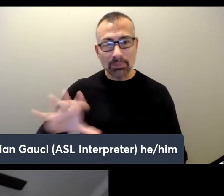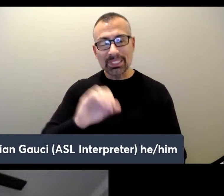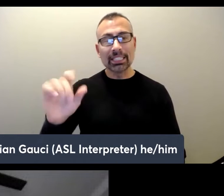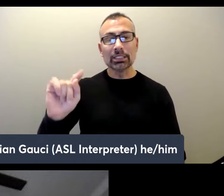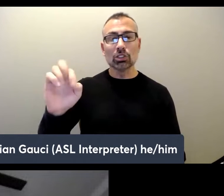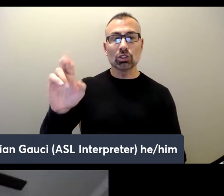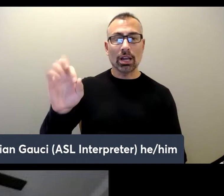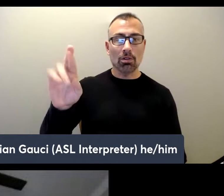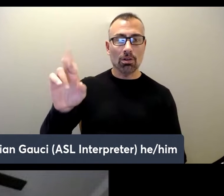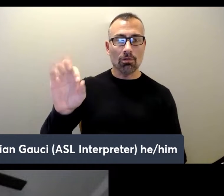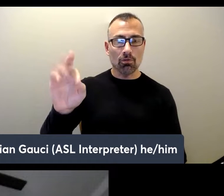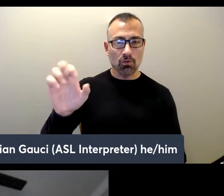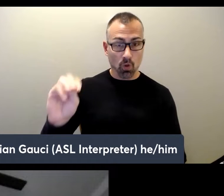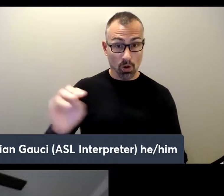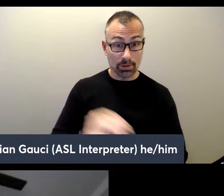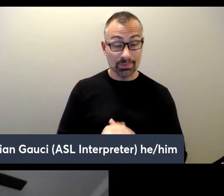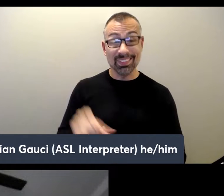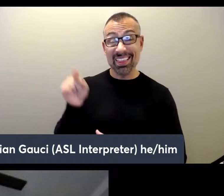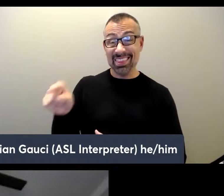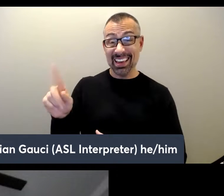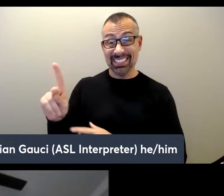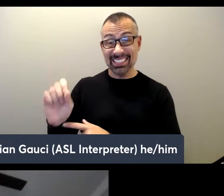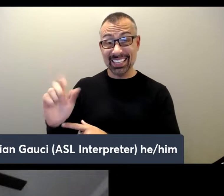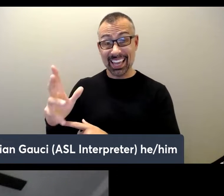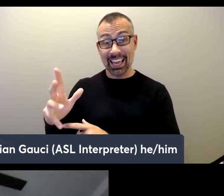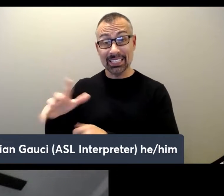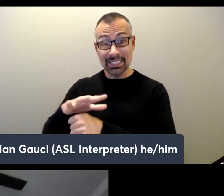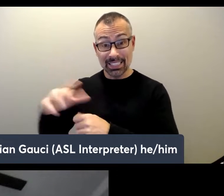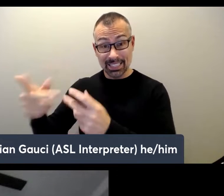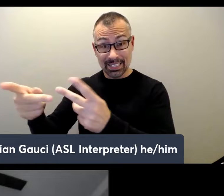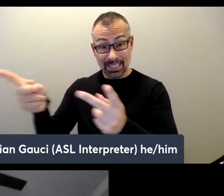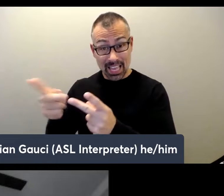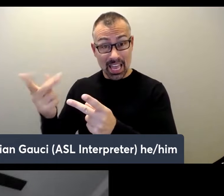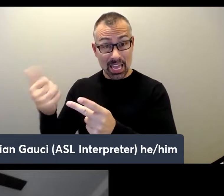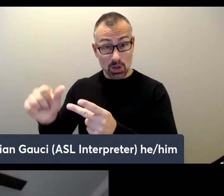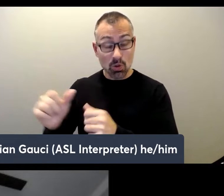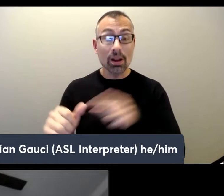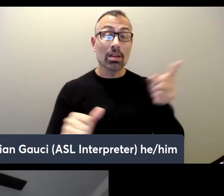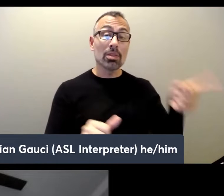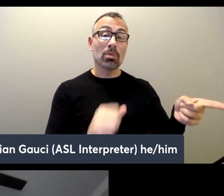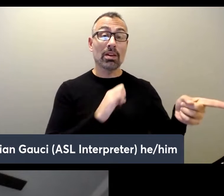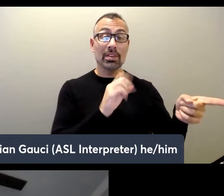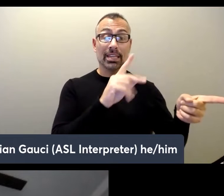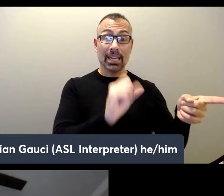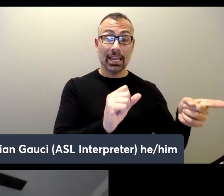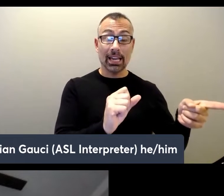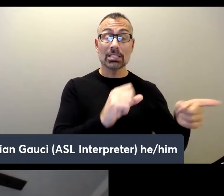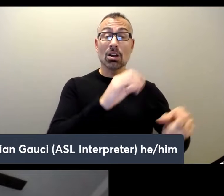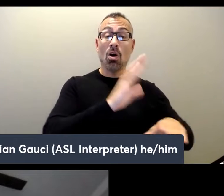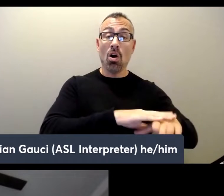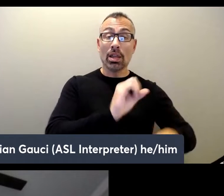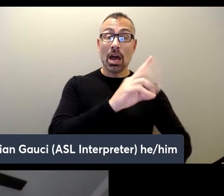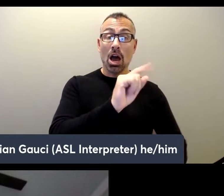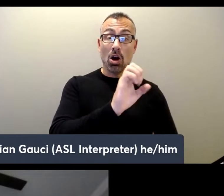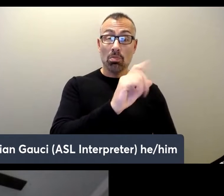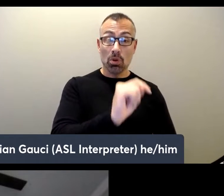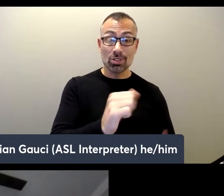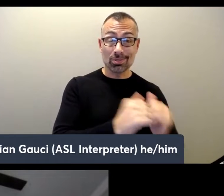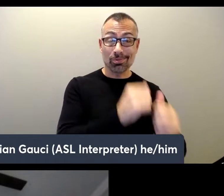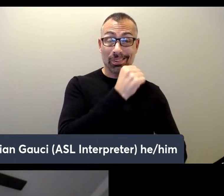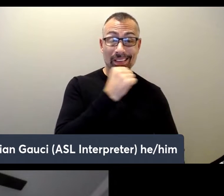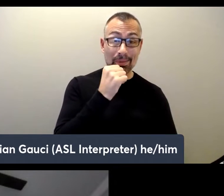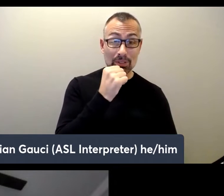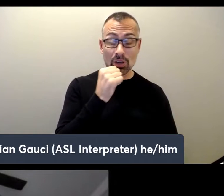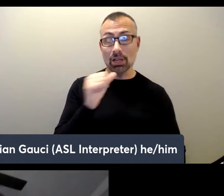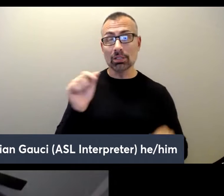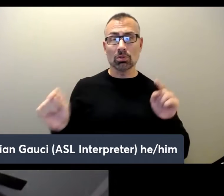is EKS Anywhere, but then we also have Amazon EKS on Outposts. And when we talk about these two offerings with customers,